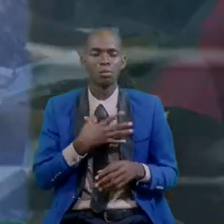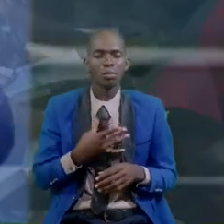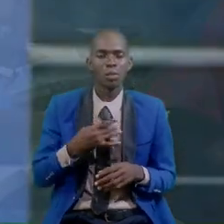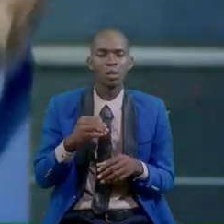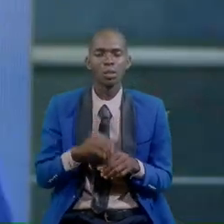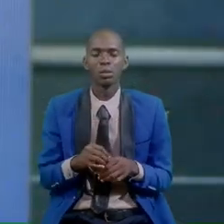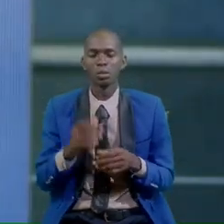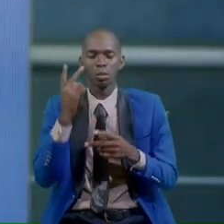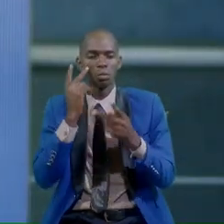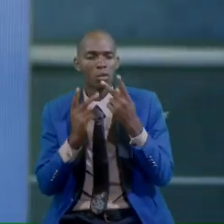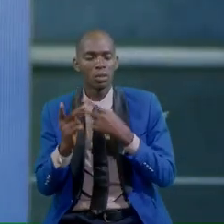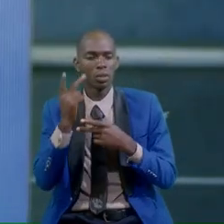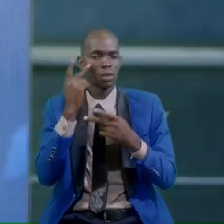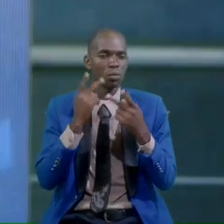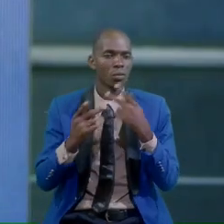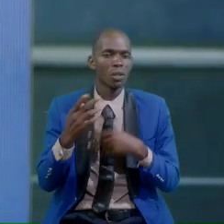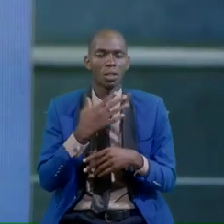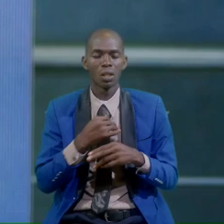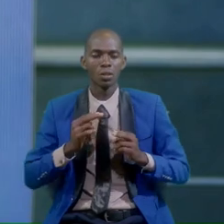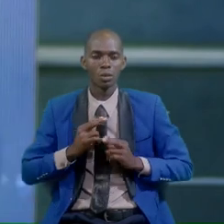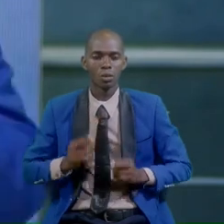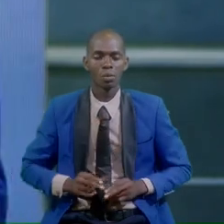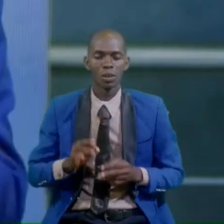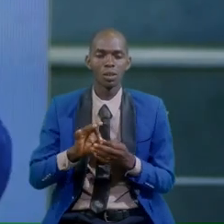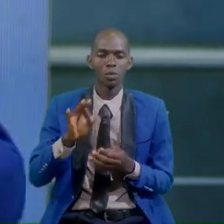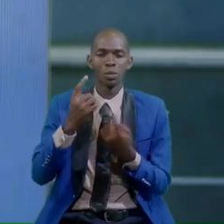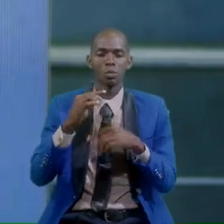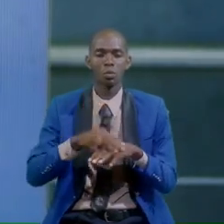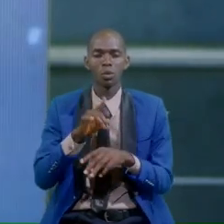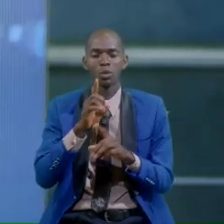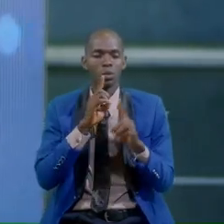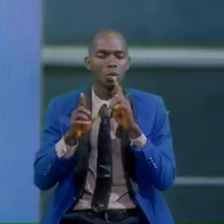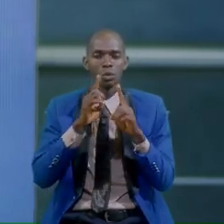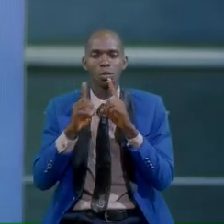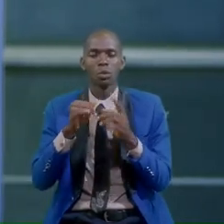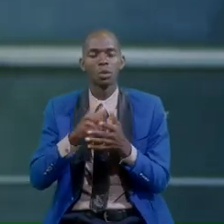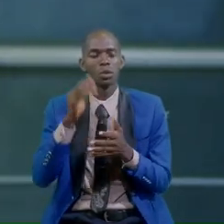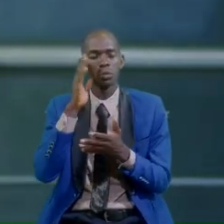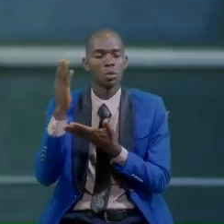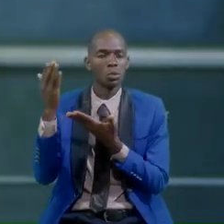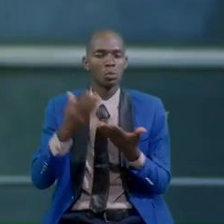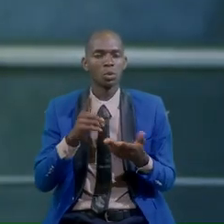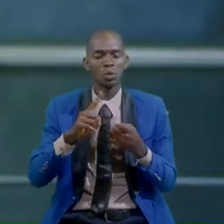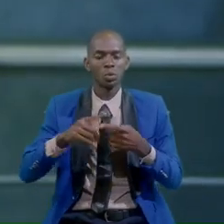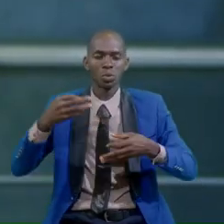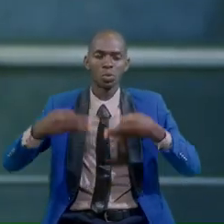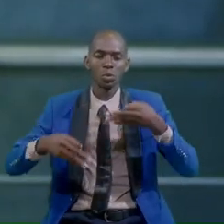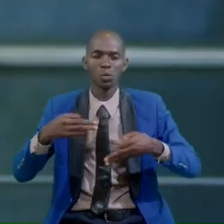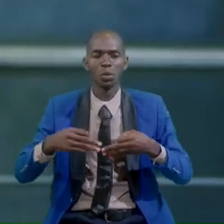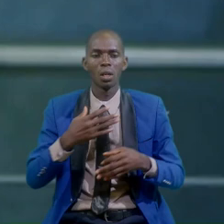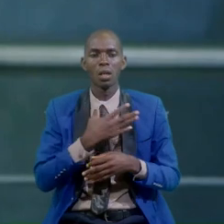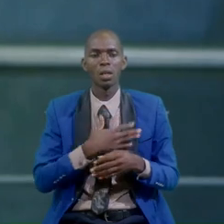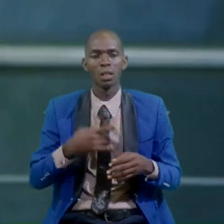human spirit, satanic spirit, and talking, that one will bring you to condemnation. And it says, and